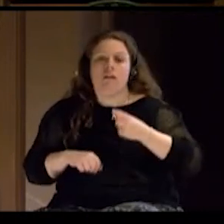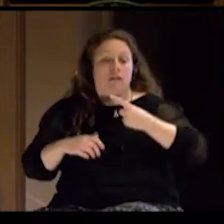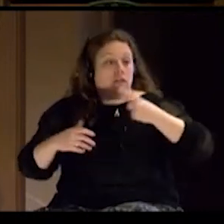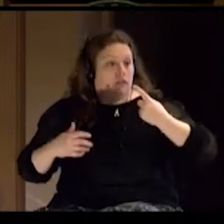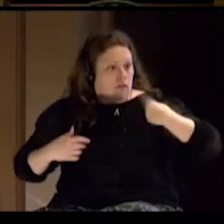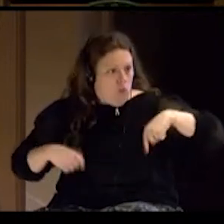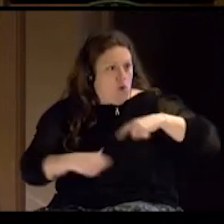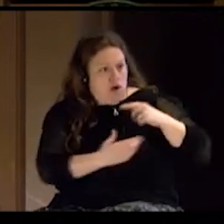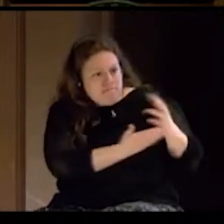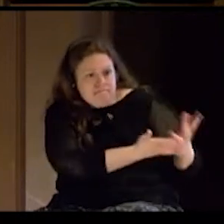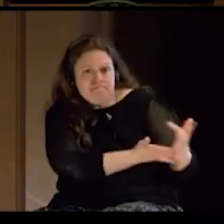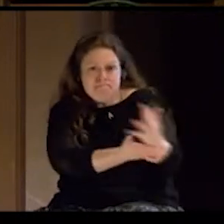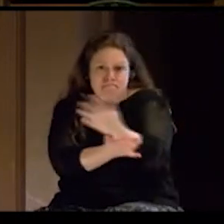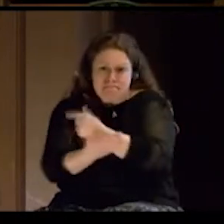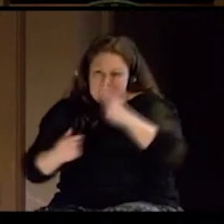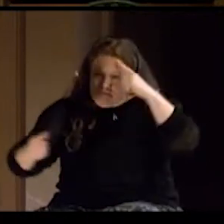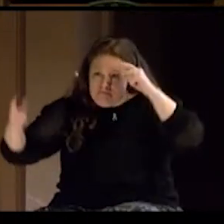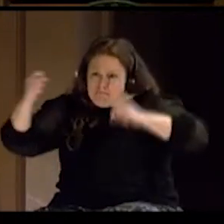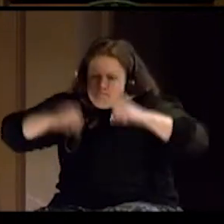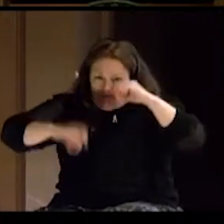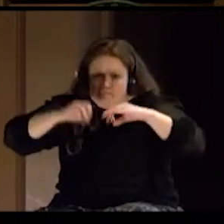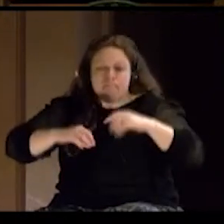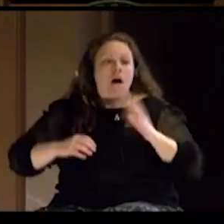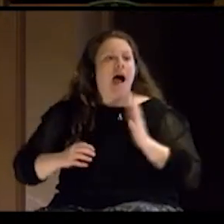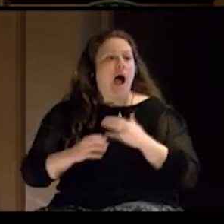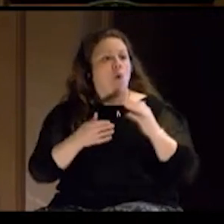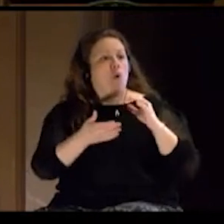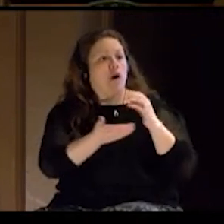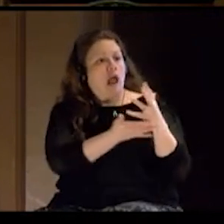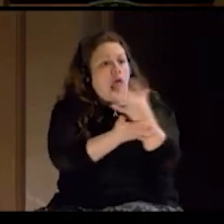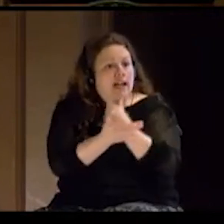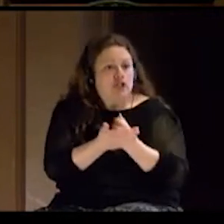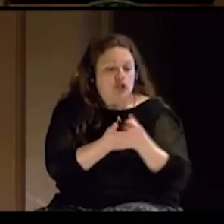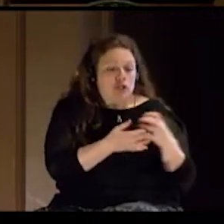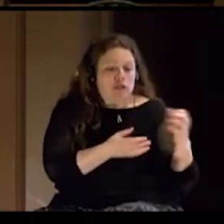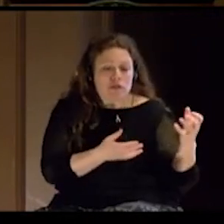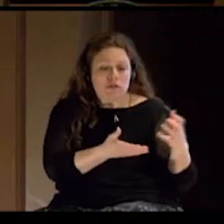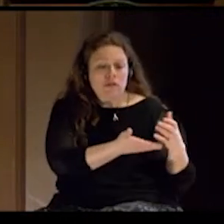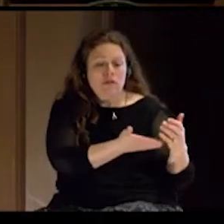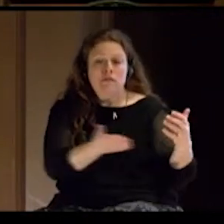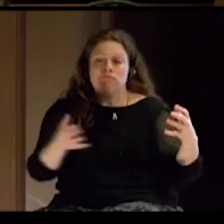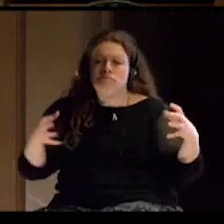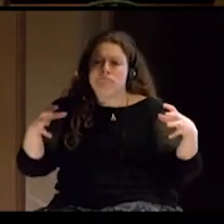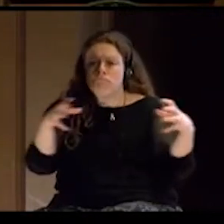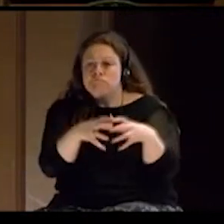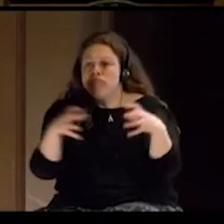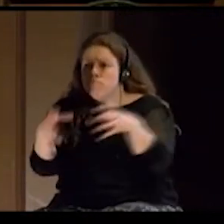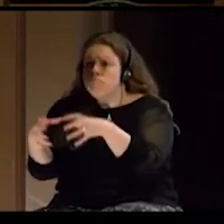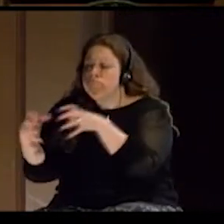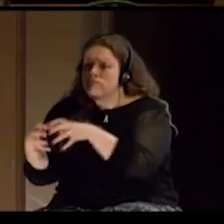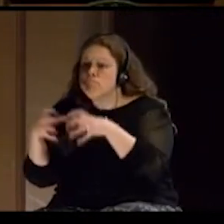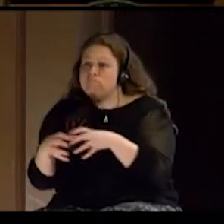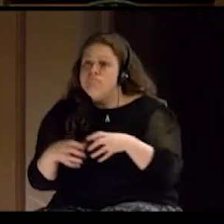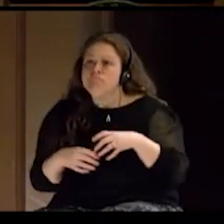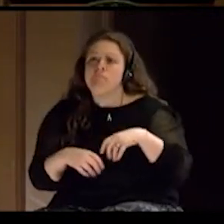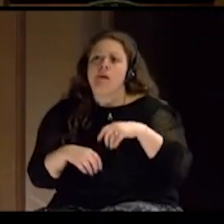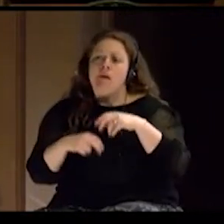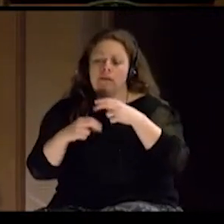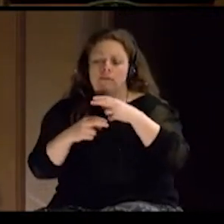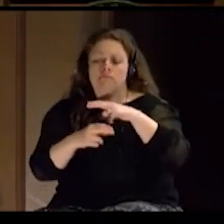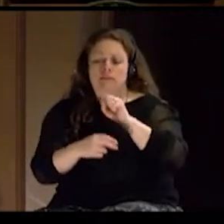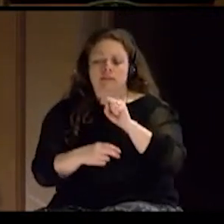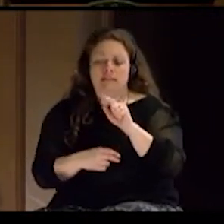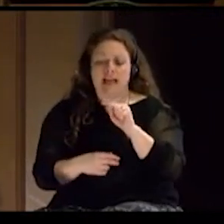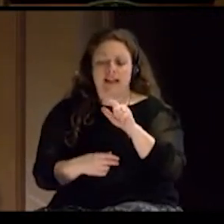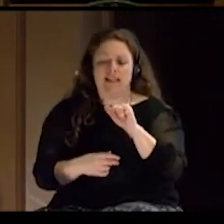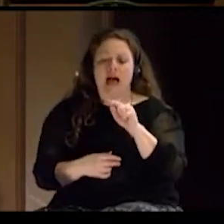together our collections, our fieldwork around the globe, our satellites up in space, to address the